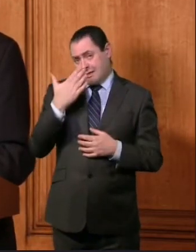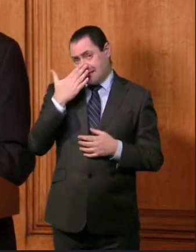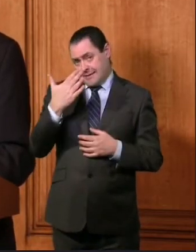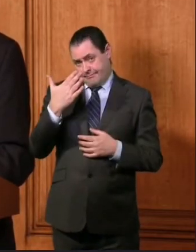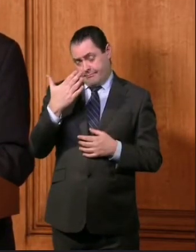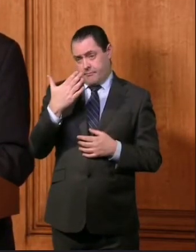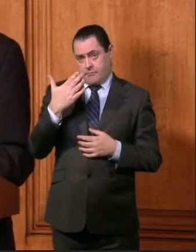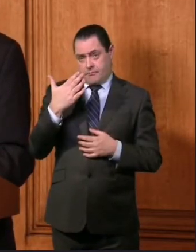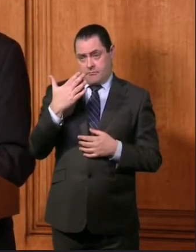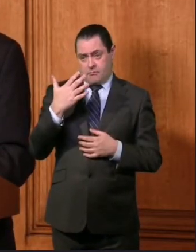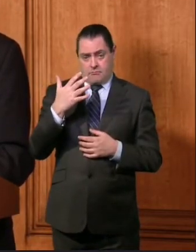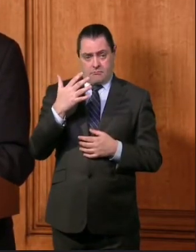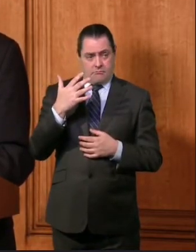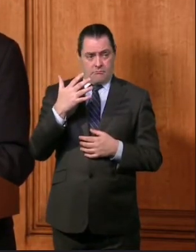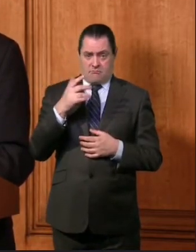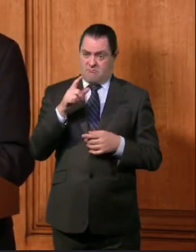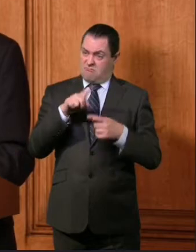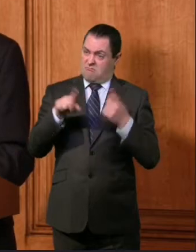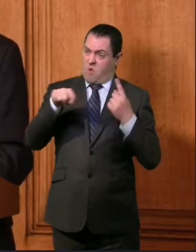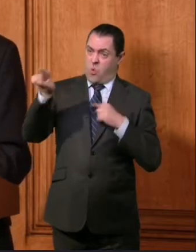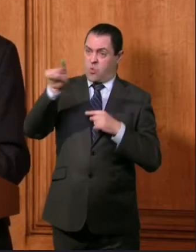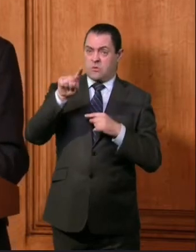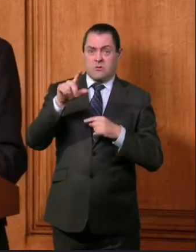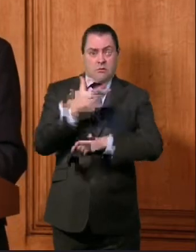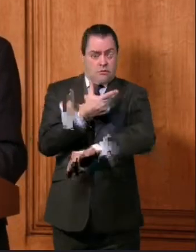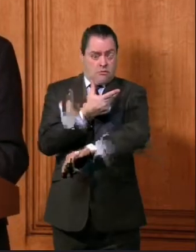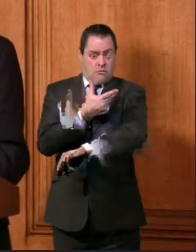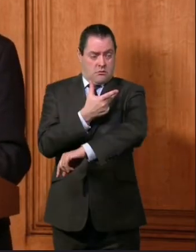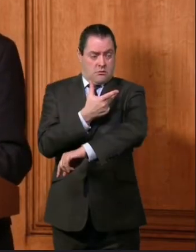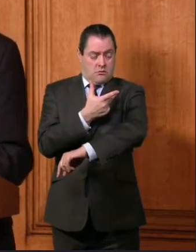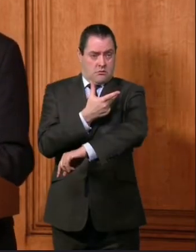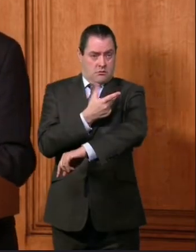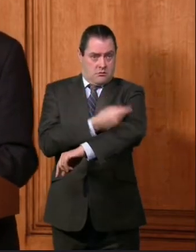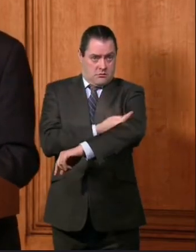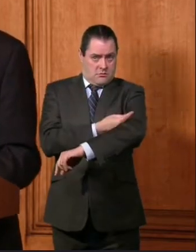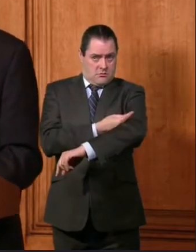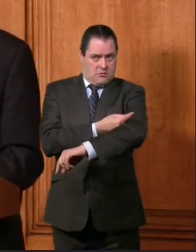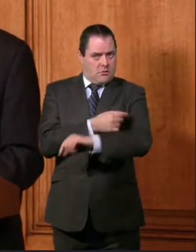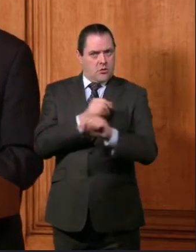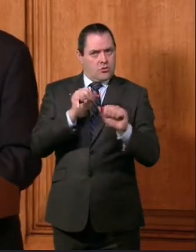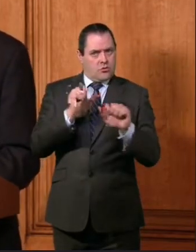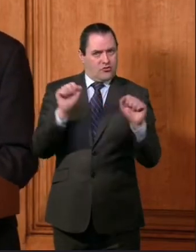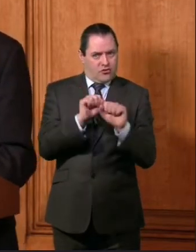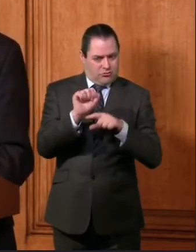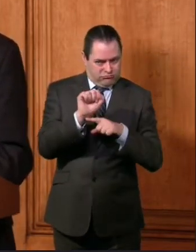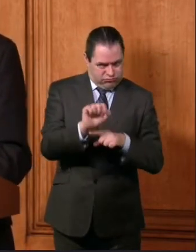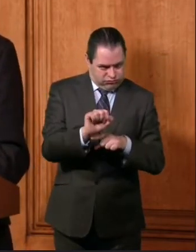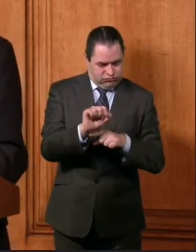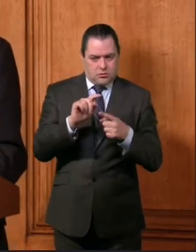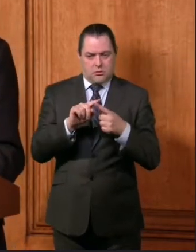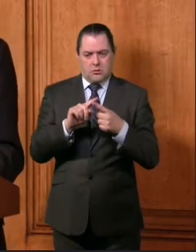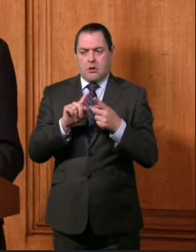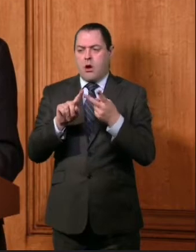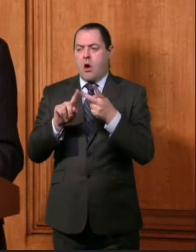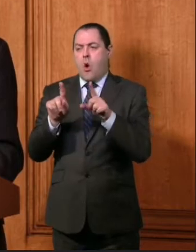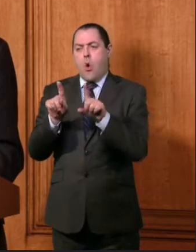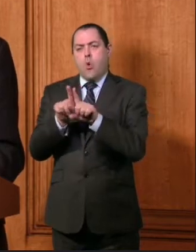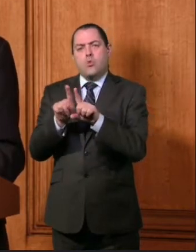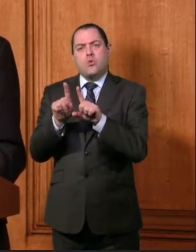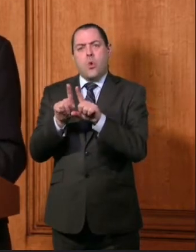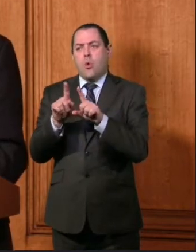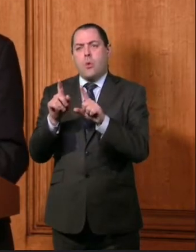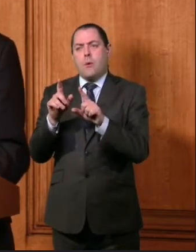with could well have the virus. You saw the data right at the beginning, and what they showed is that at this point in time, across